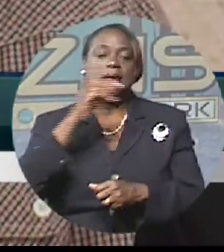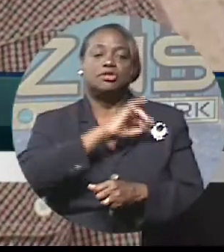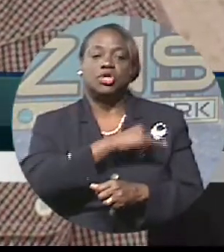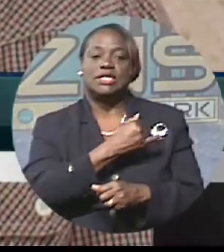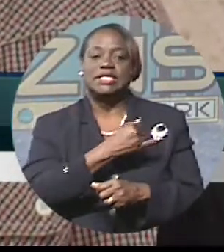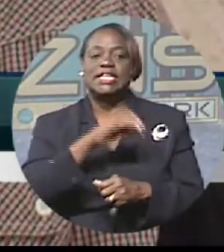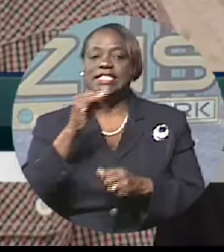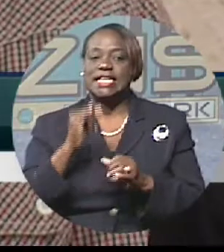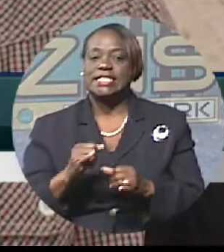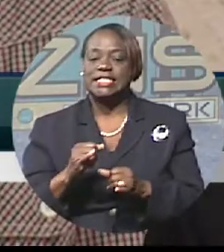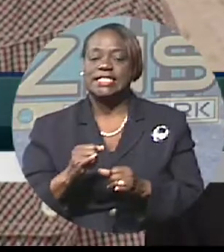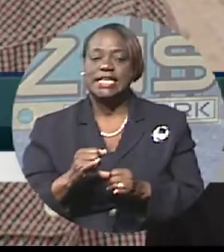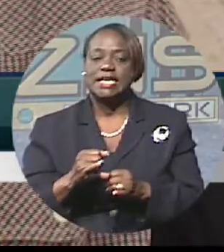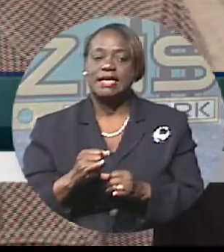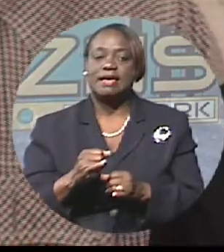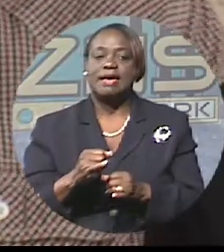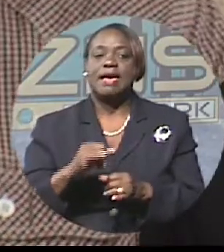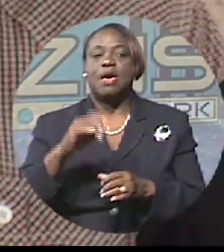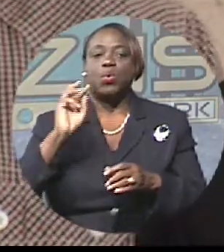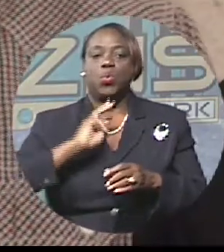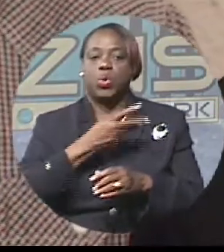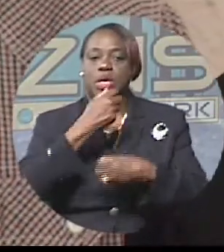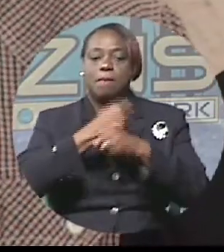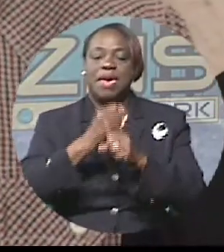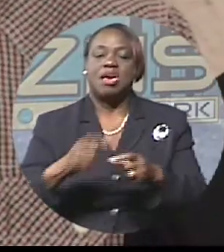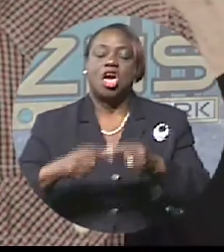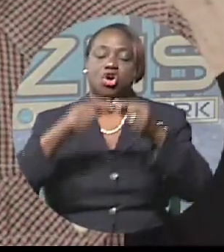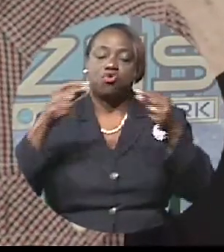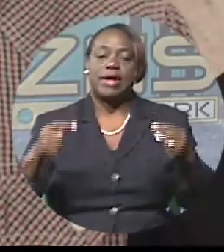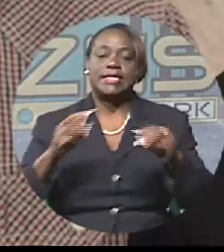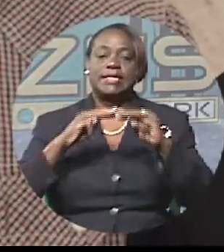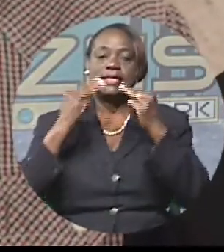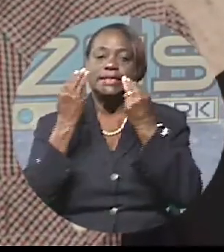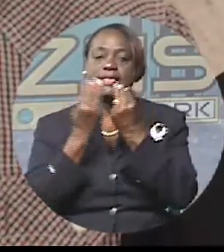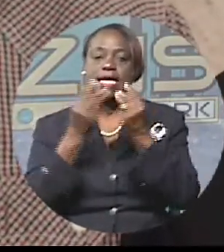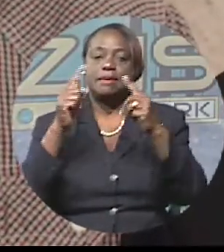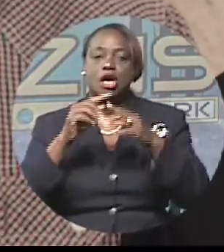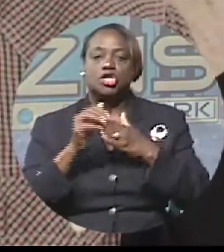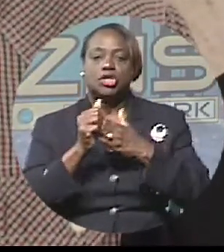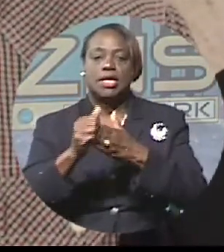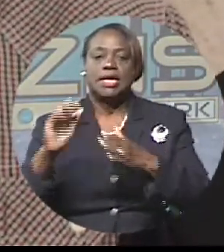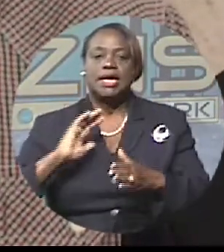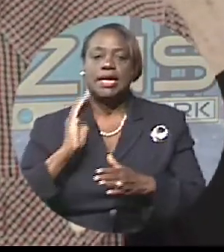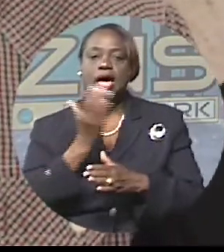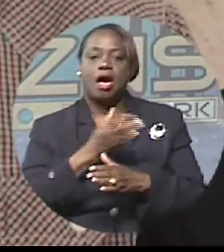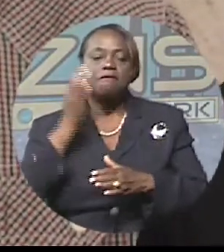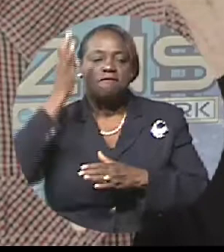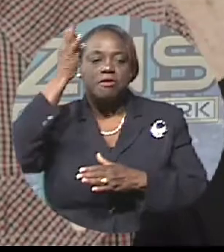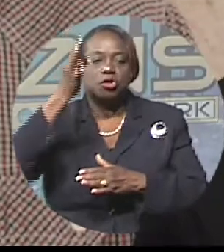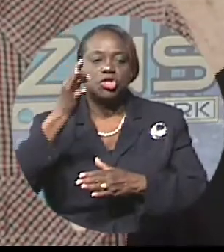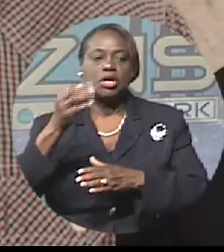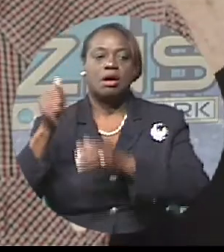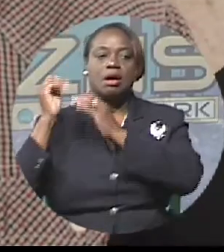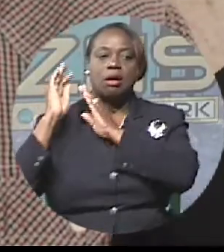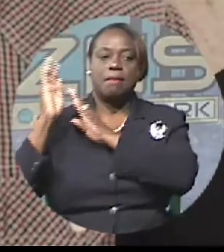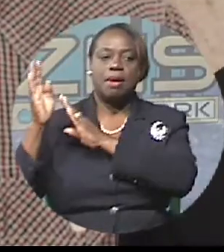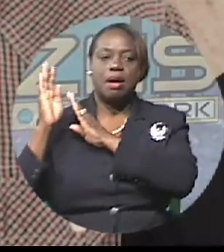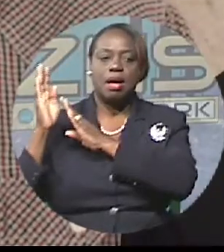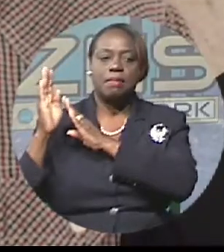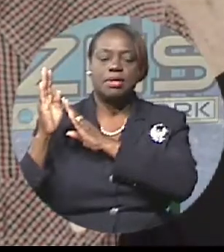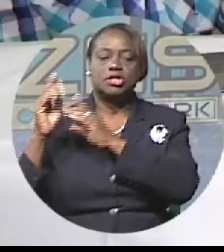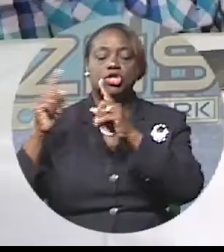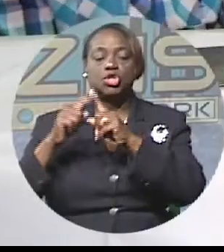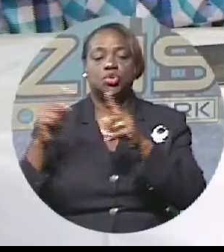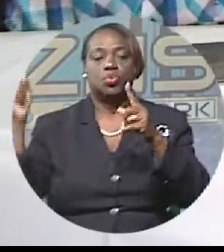I bring a scientific aspect to it, and I think we make a great team to lead our future Bahamas